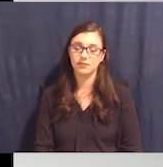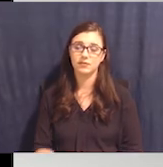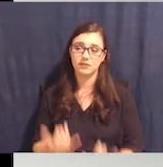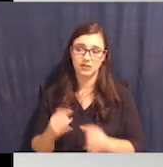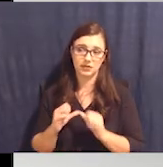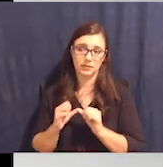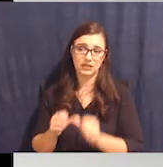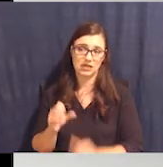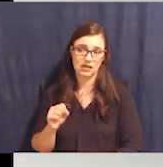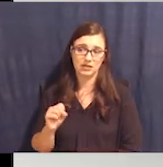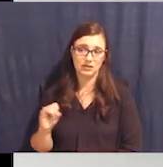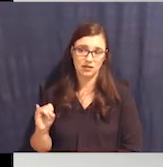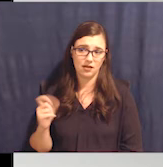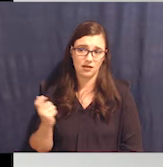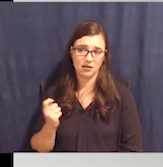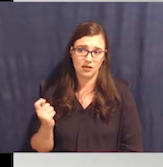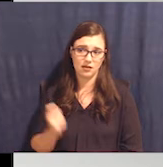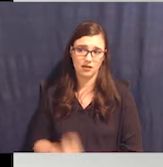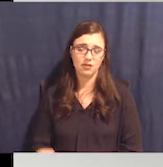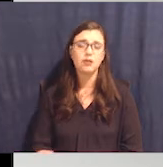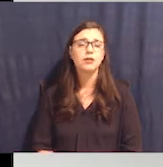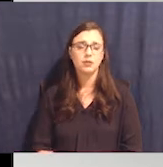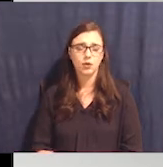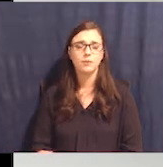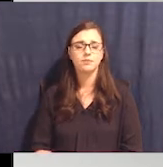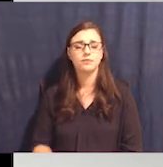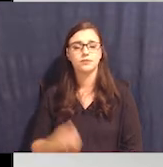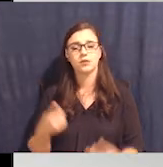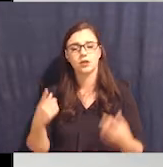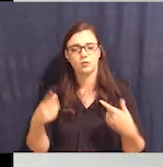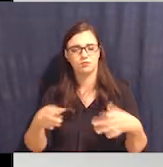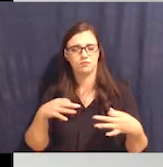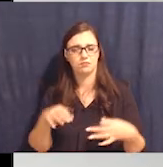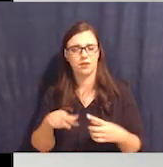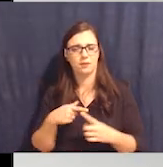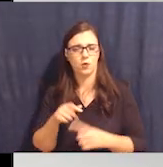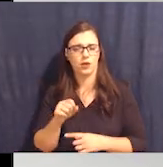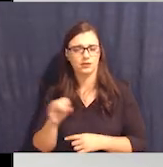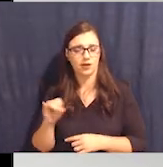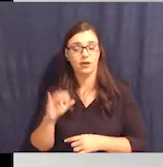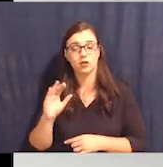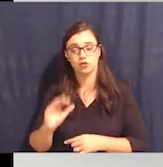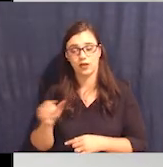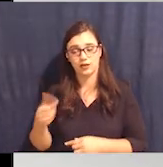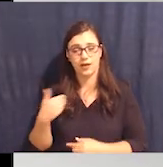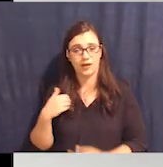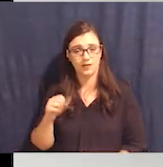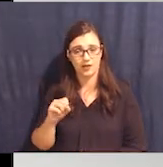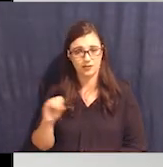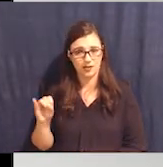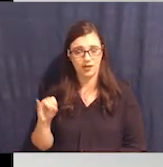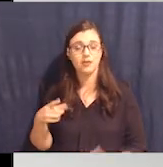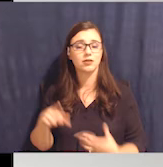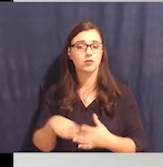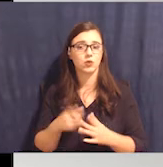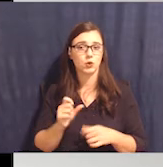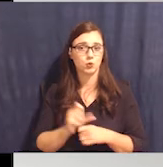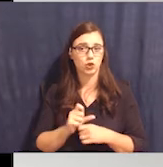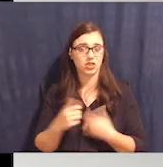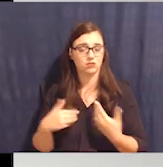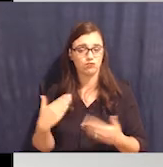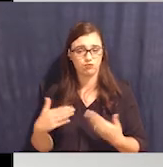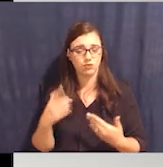And still maintain their SSI? Okay, so what happens with SSI? Your child has SSI and starts